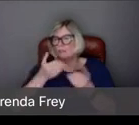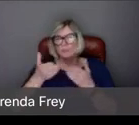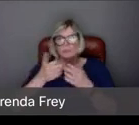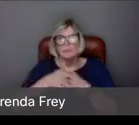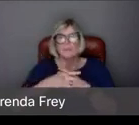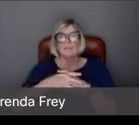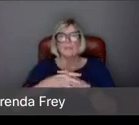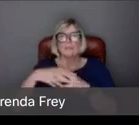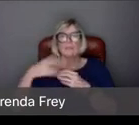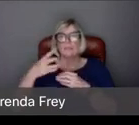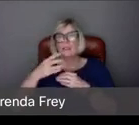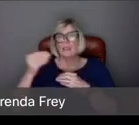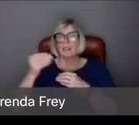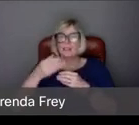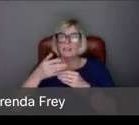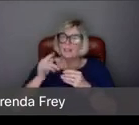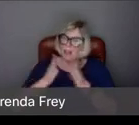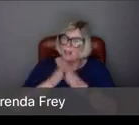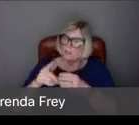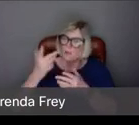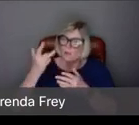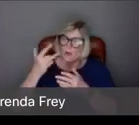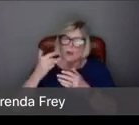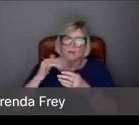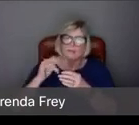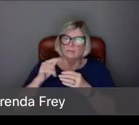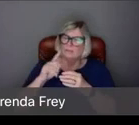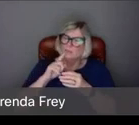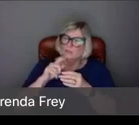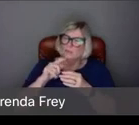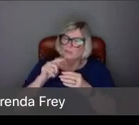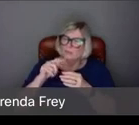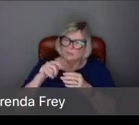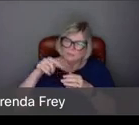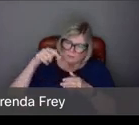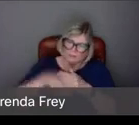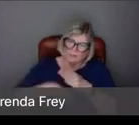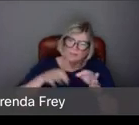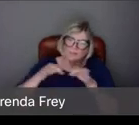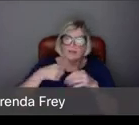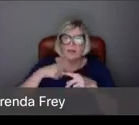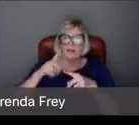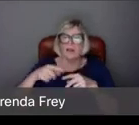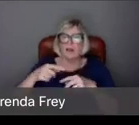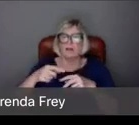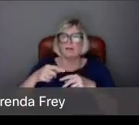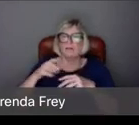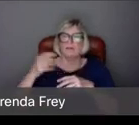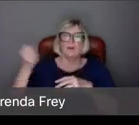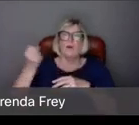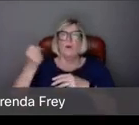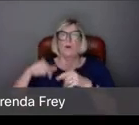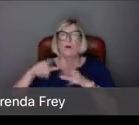services. And it asks you why. And, it just goes into a lot of details that I can't really hold up the class to talk